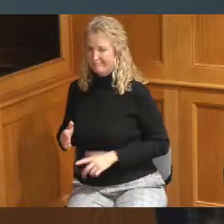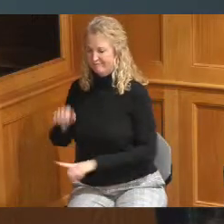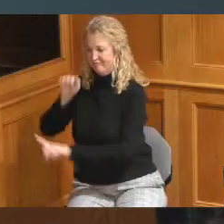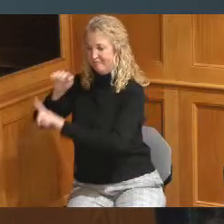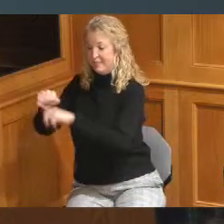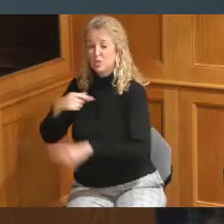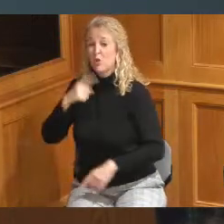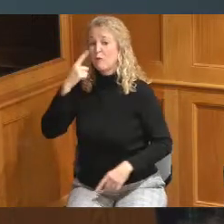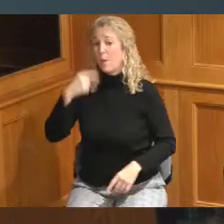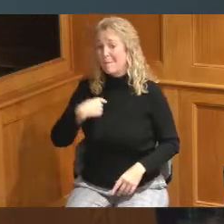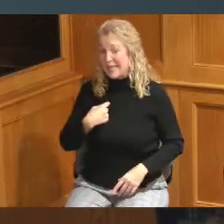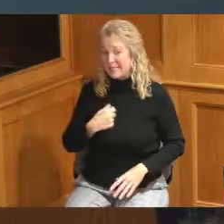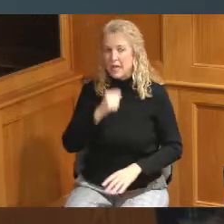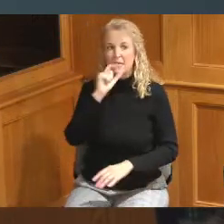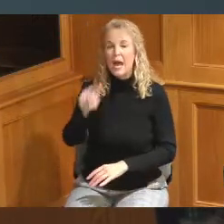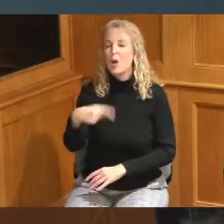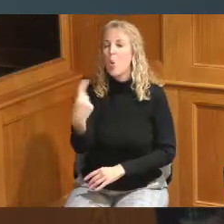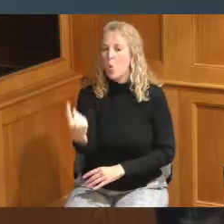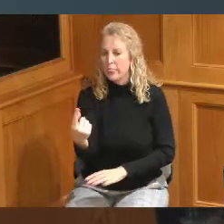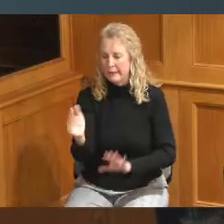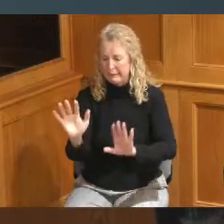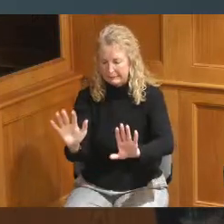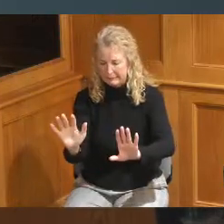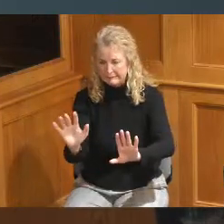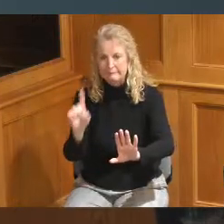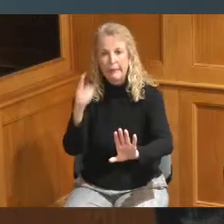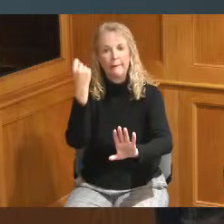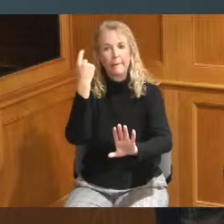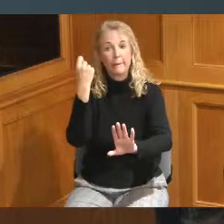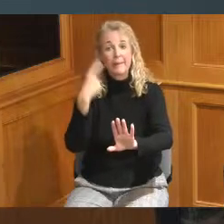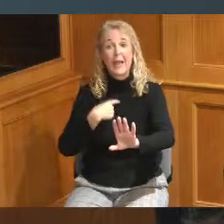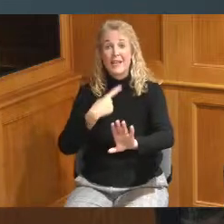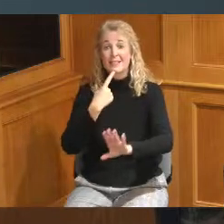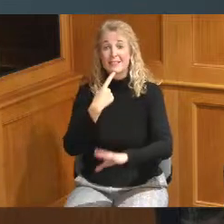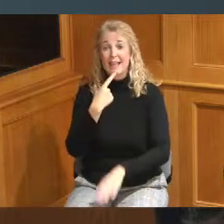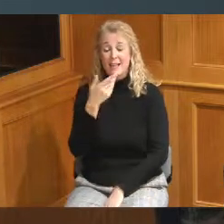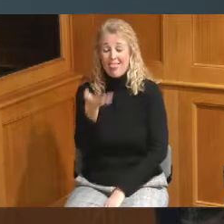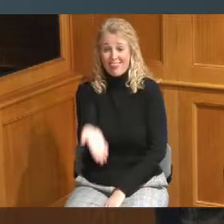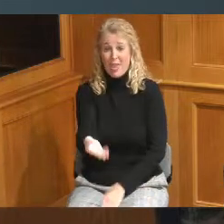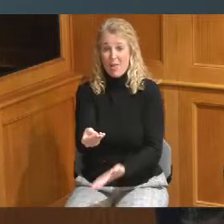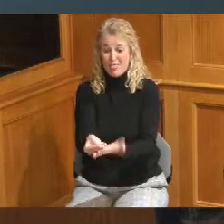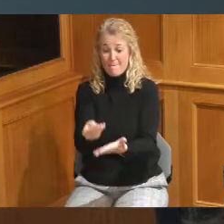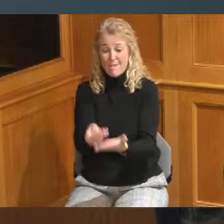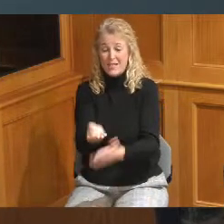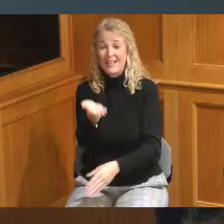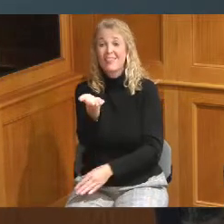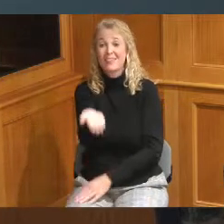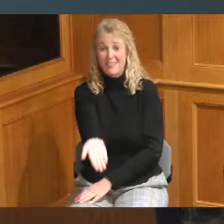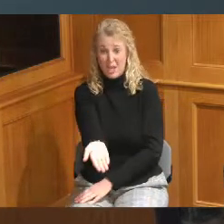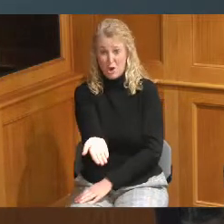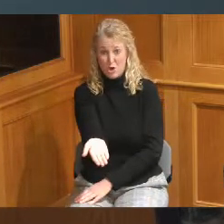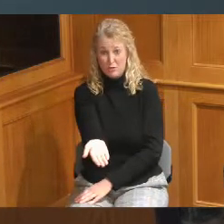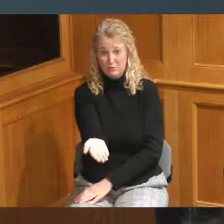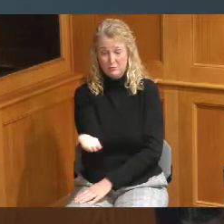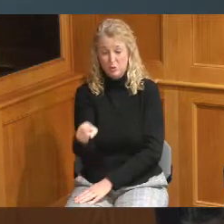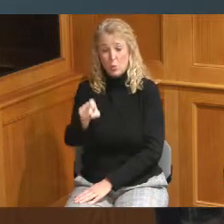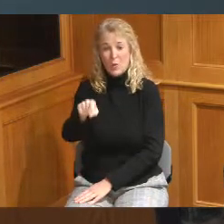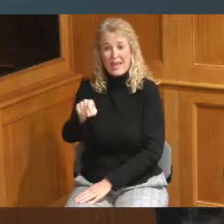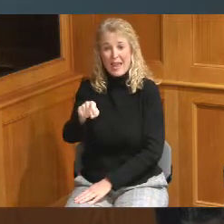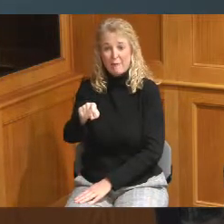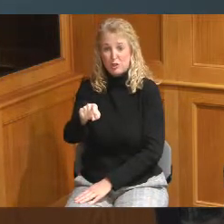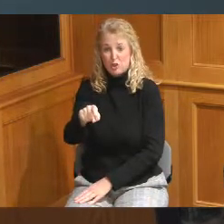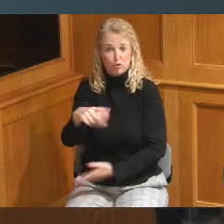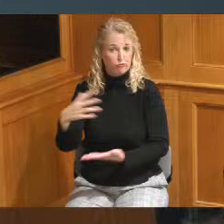possible source. I'm not saying it's the only source. Whatever source, I'm saying is there as a possibility to show